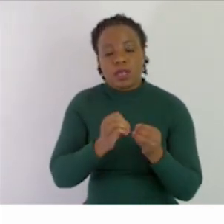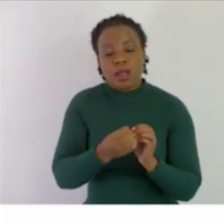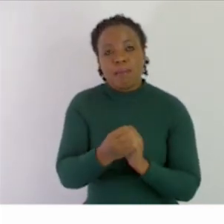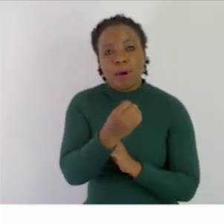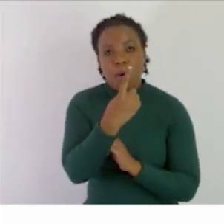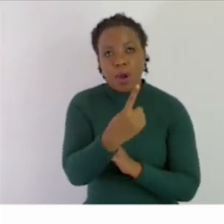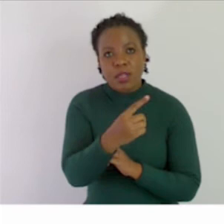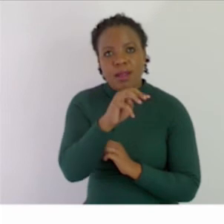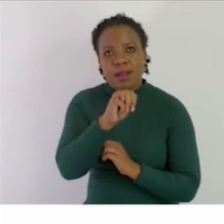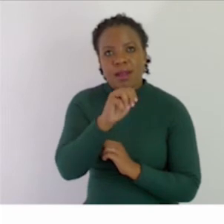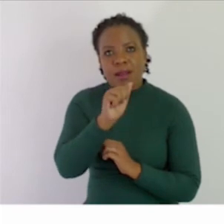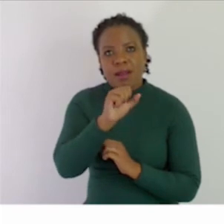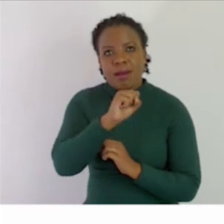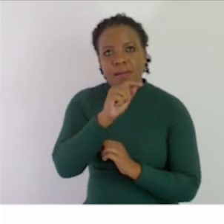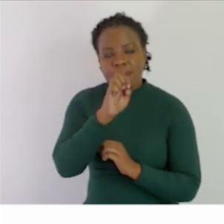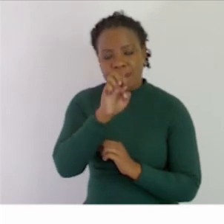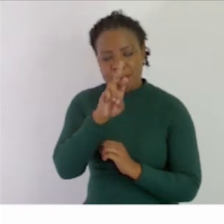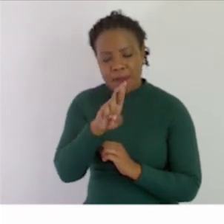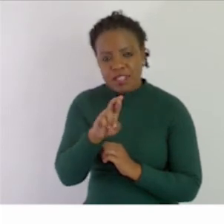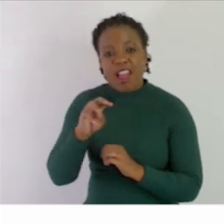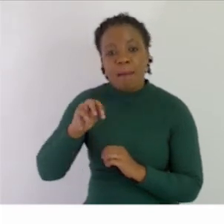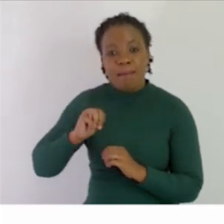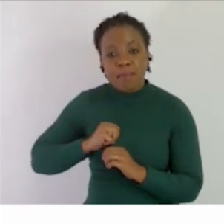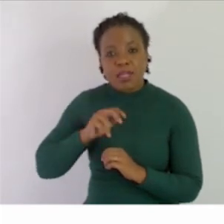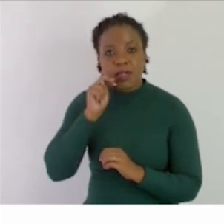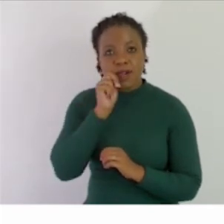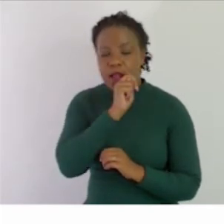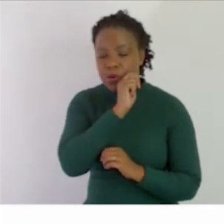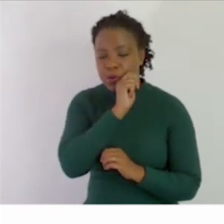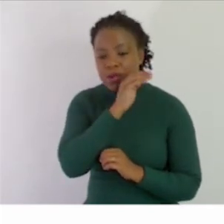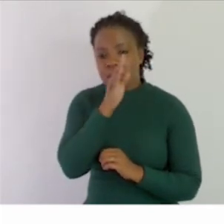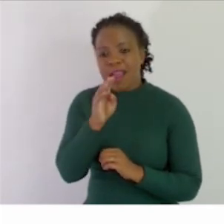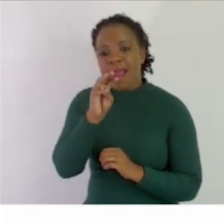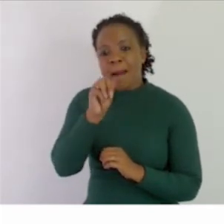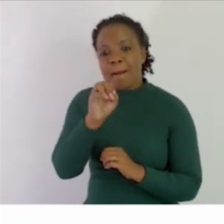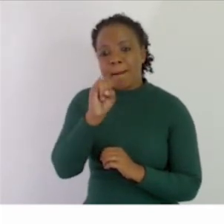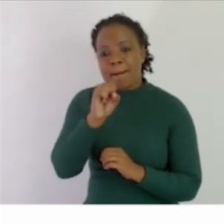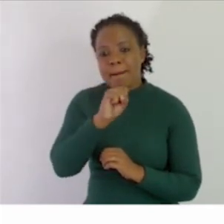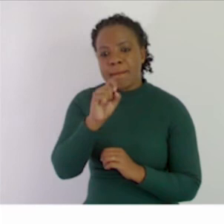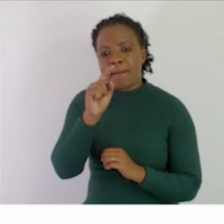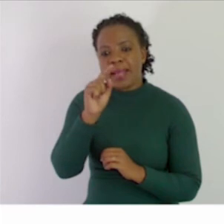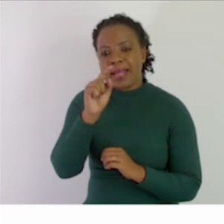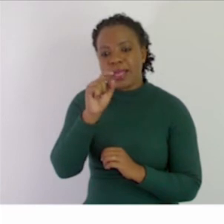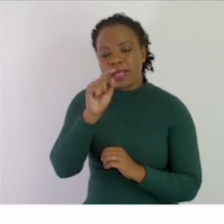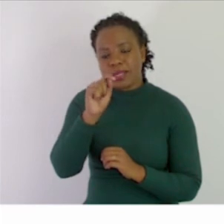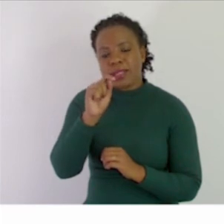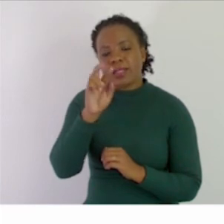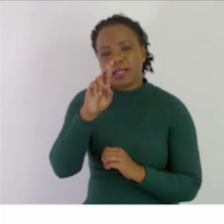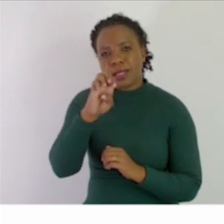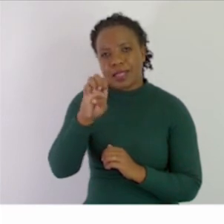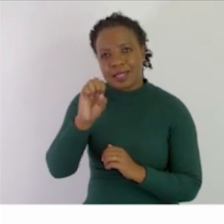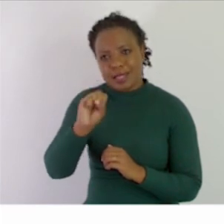is masculine, mistress is feminine. So, boys and girls,